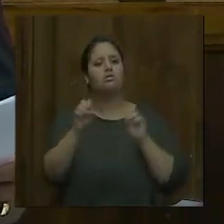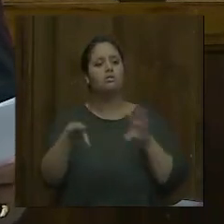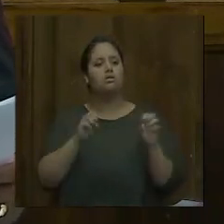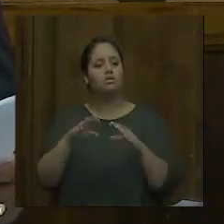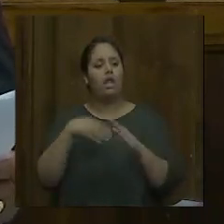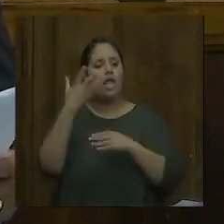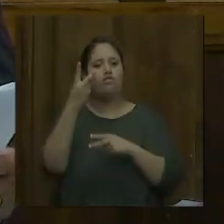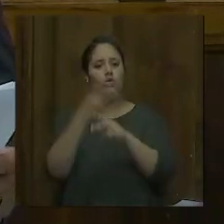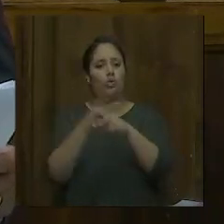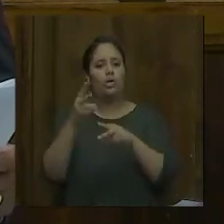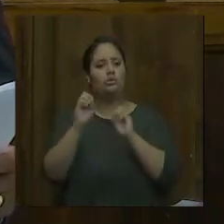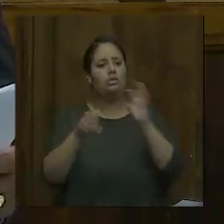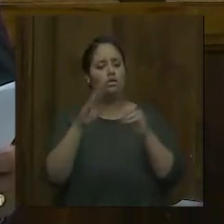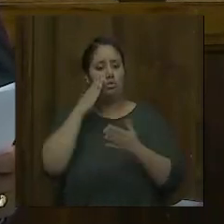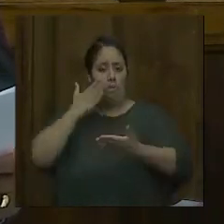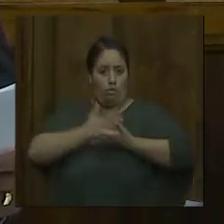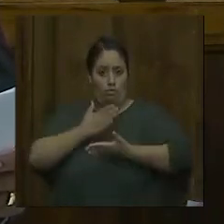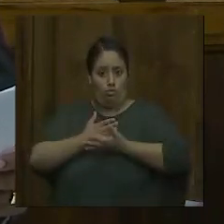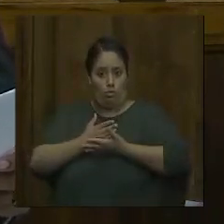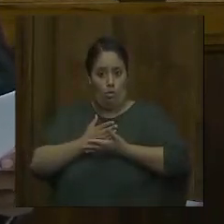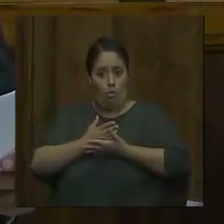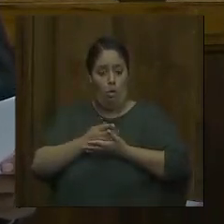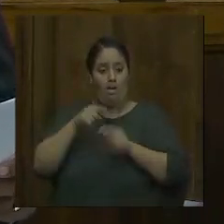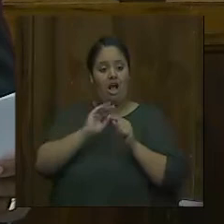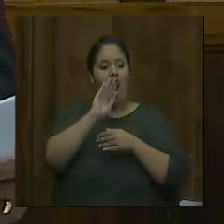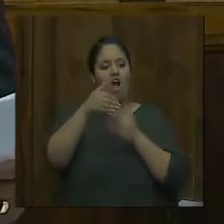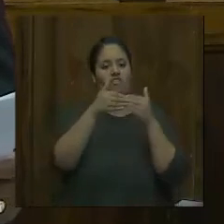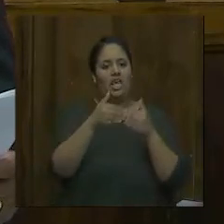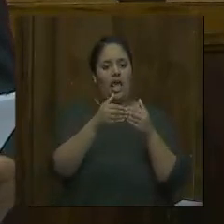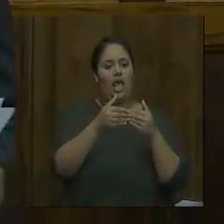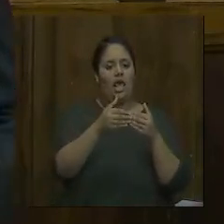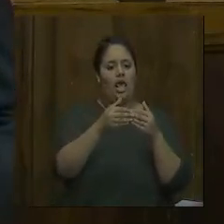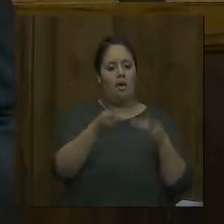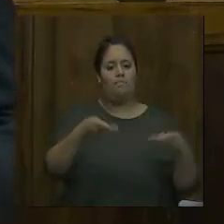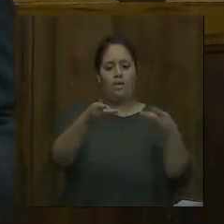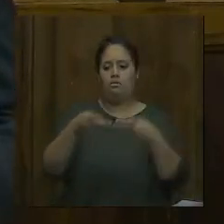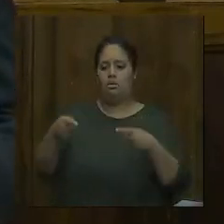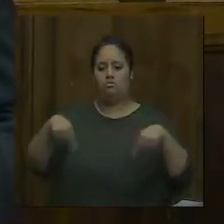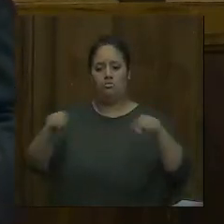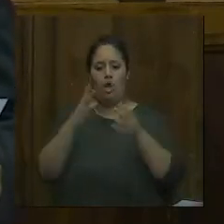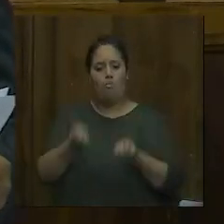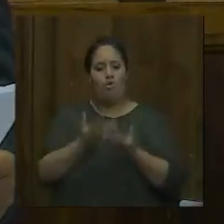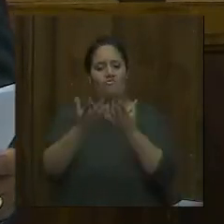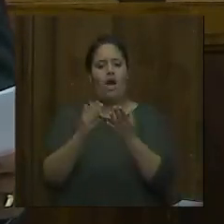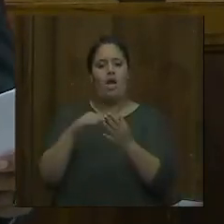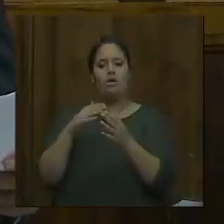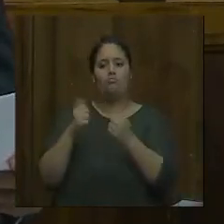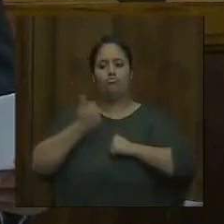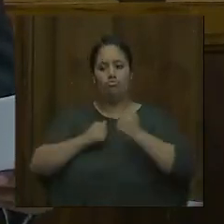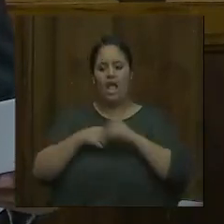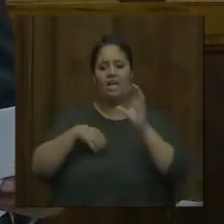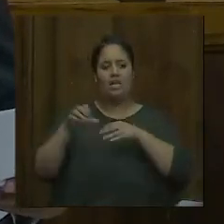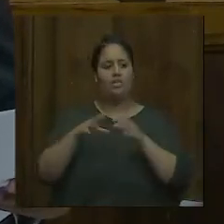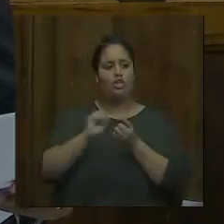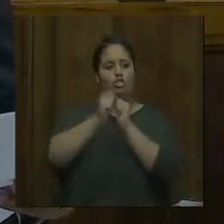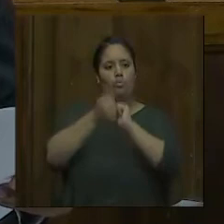fortnightly to ensure that these aftercare facilities, which provide recreational activities including